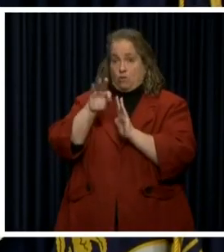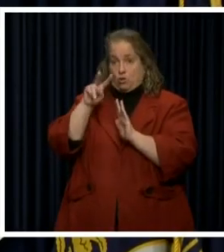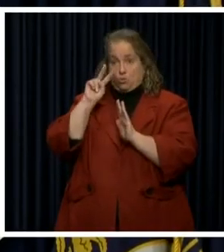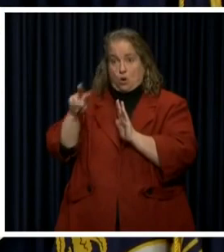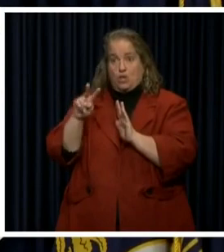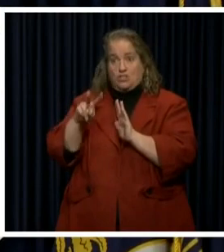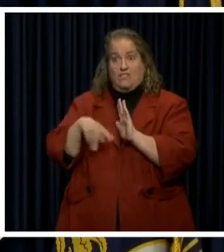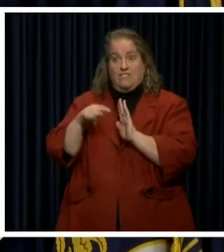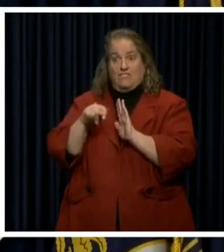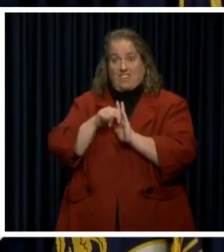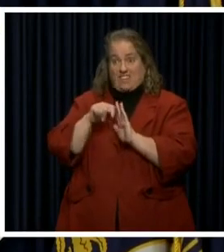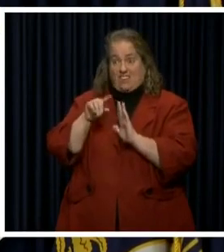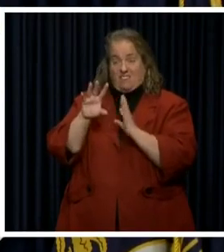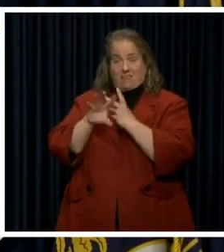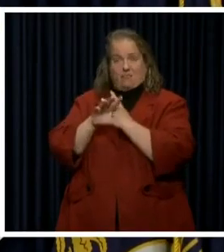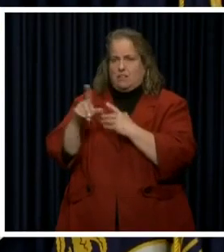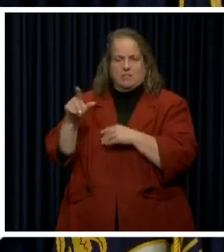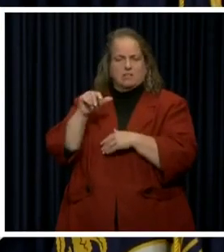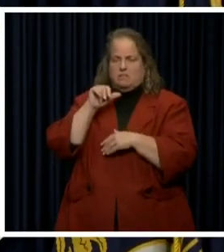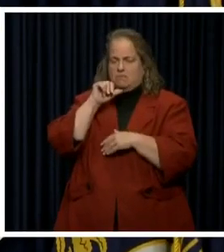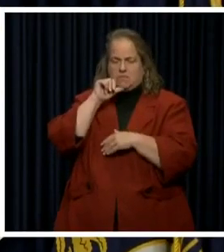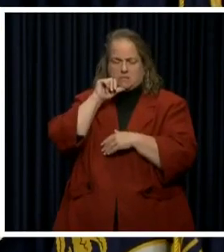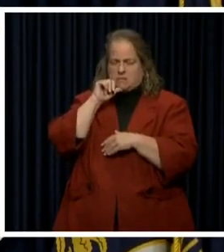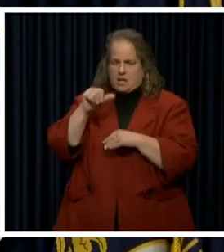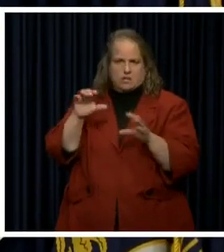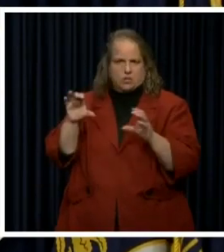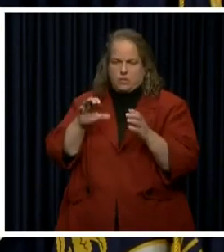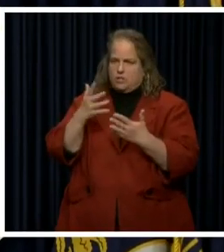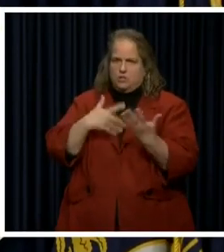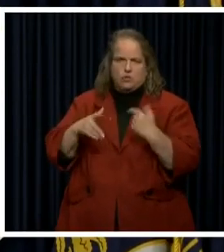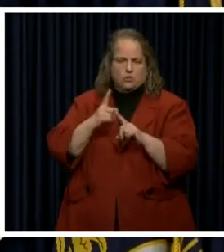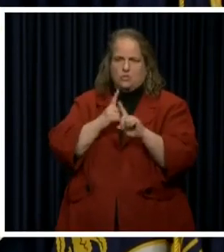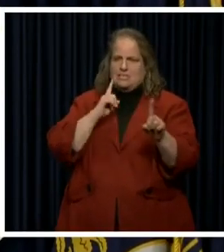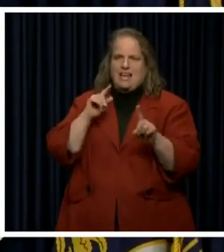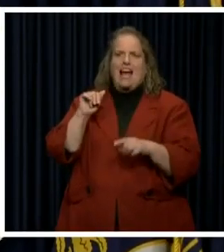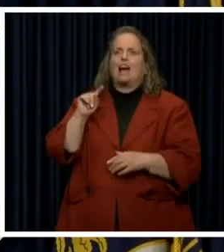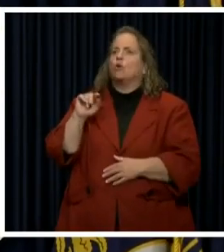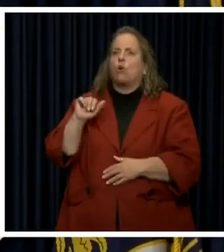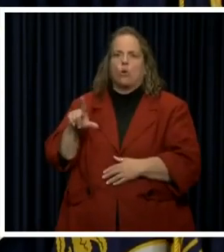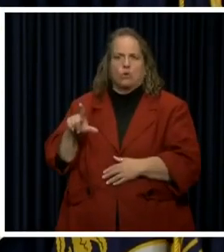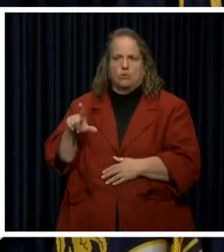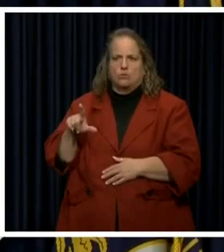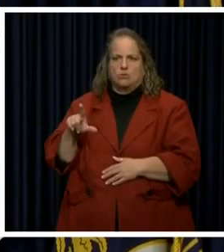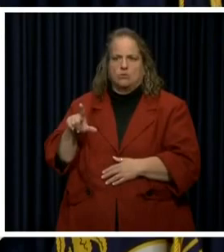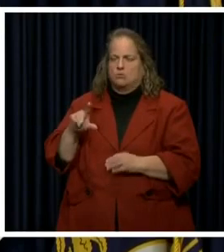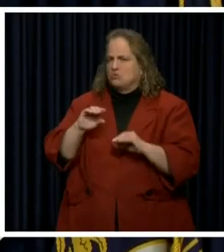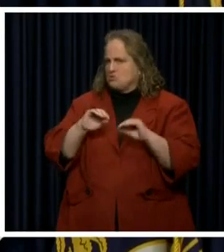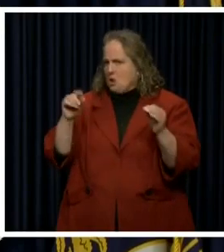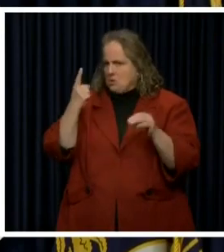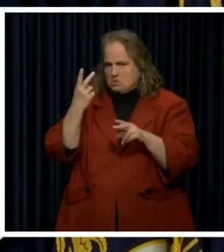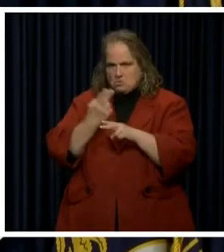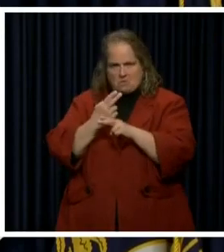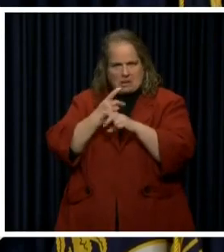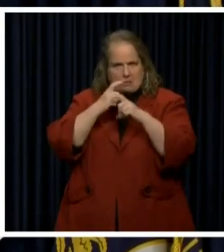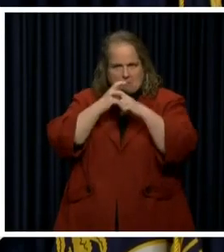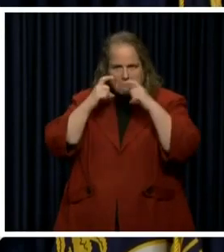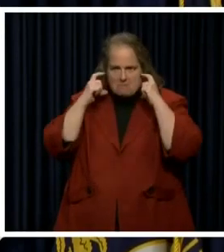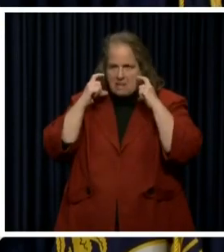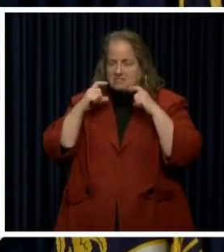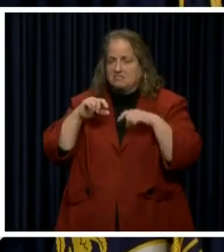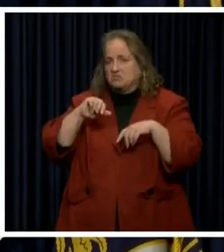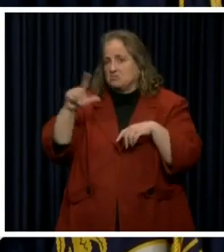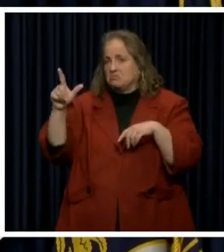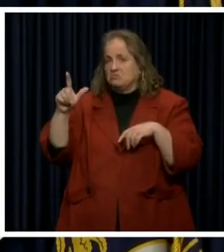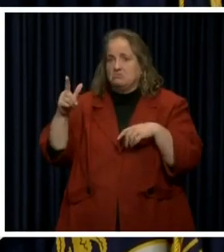video, weren't observing social distancing at all. No one was wearing masks. They were doing all